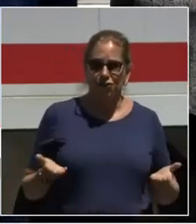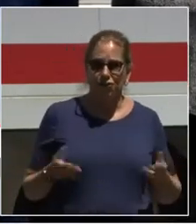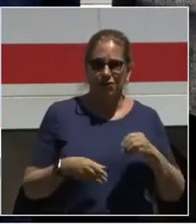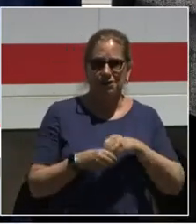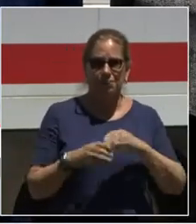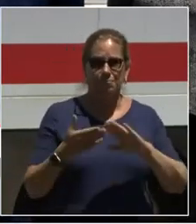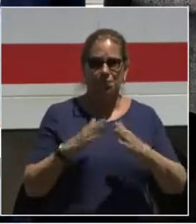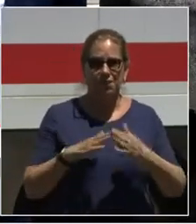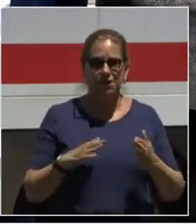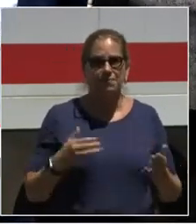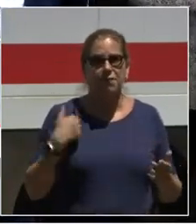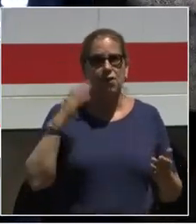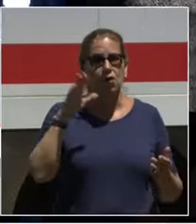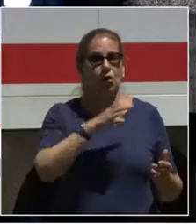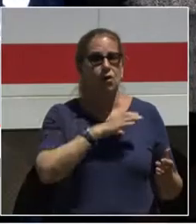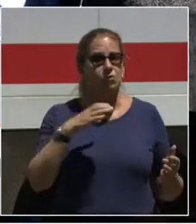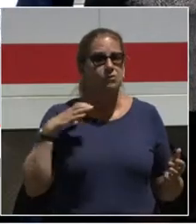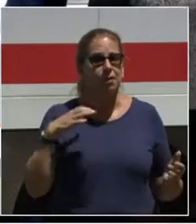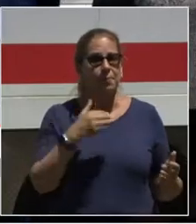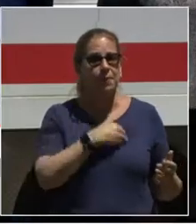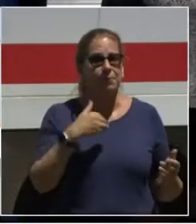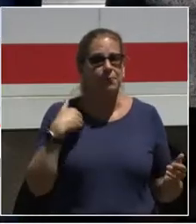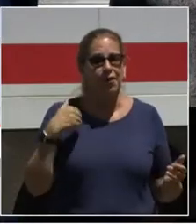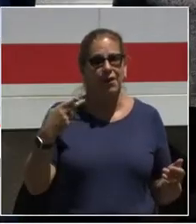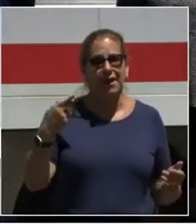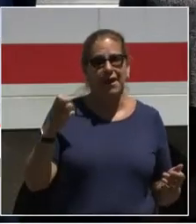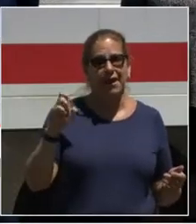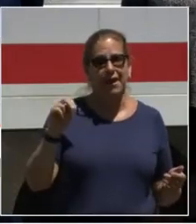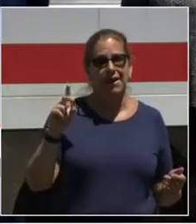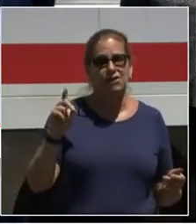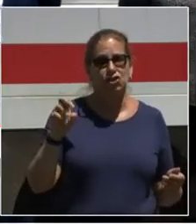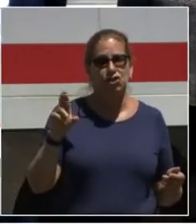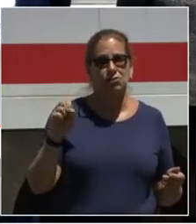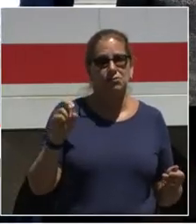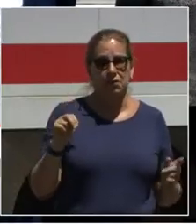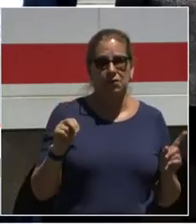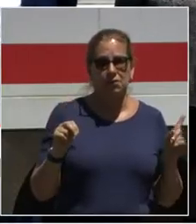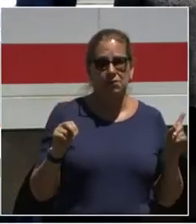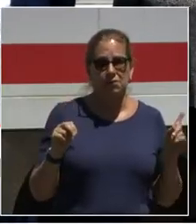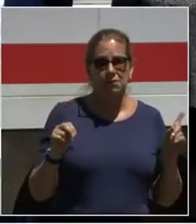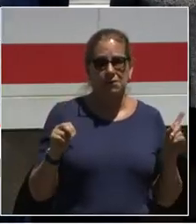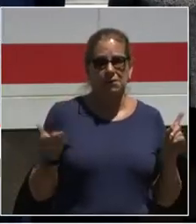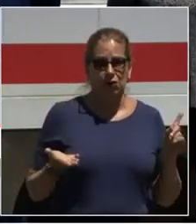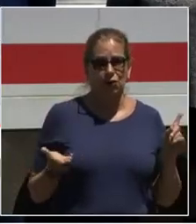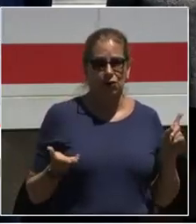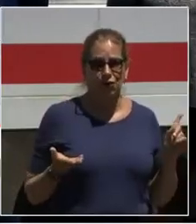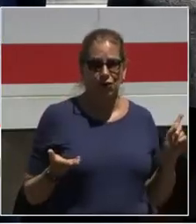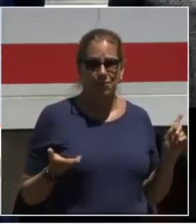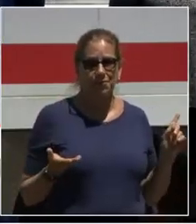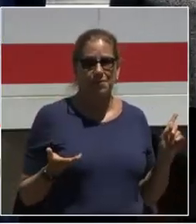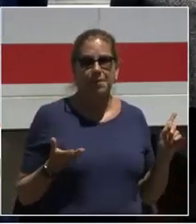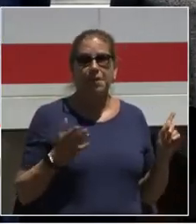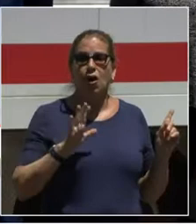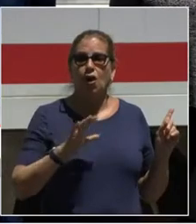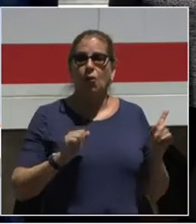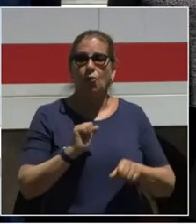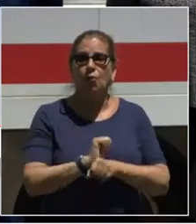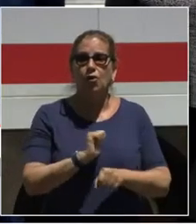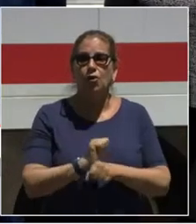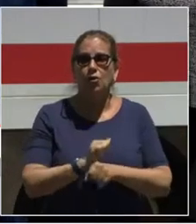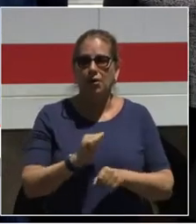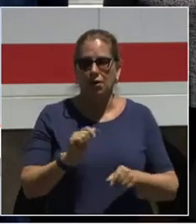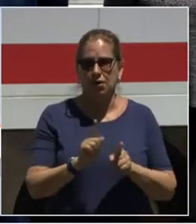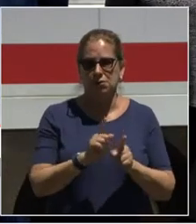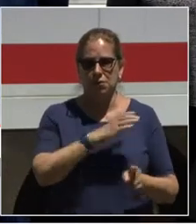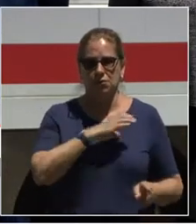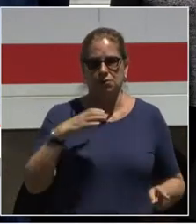Christina Henderson has joined us, and she in her work on the council is also very focused on